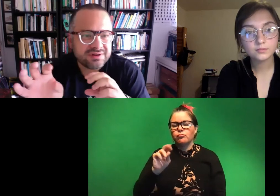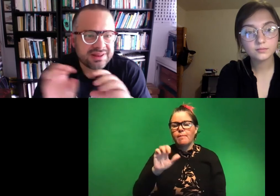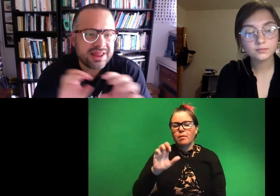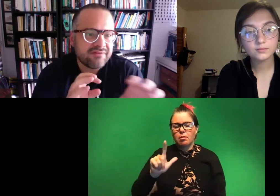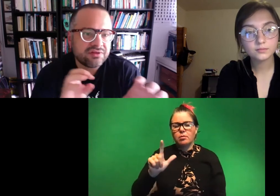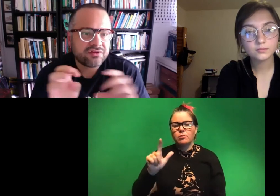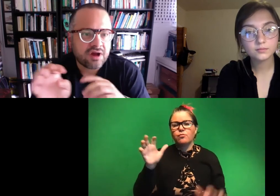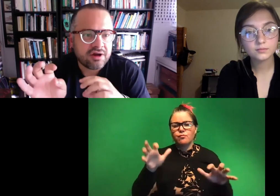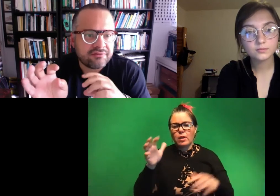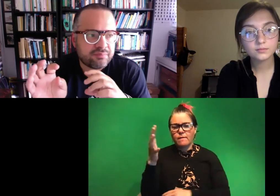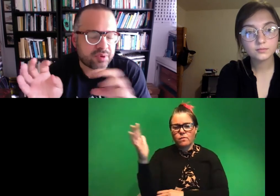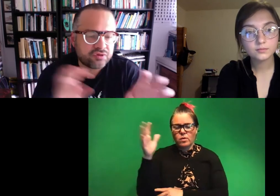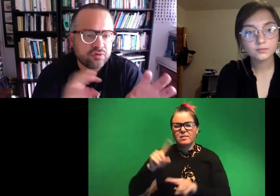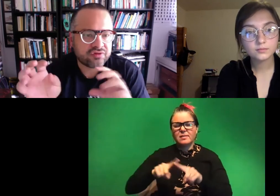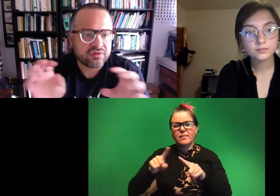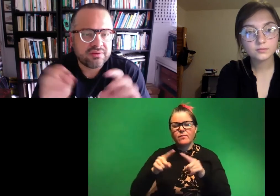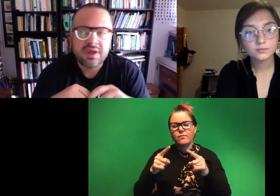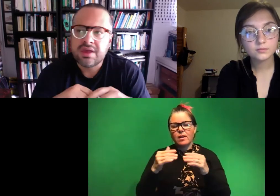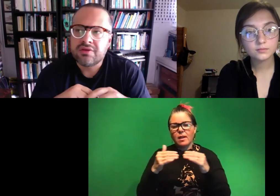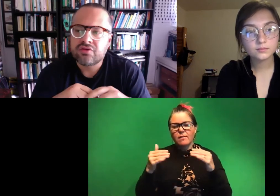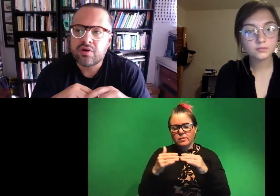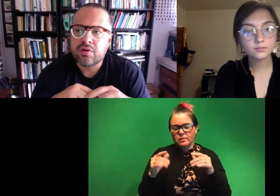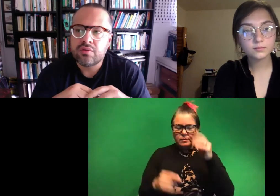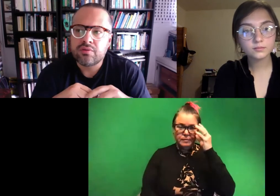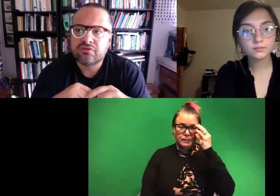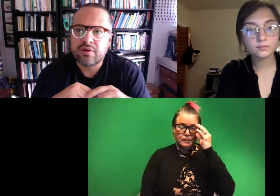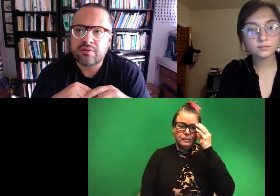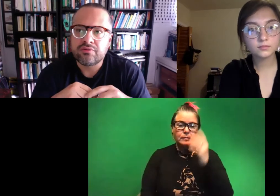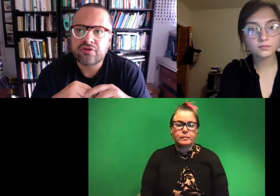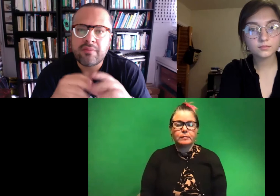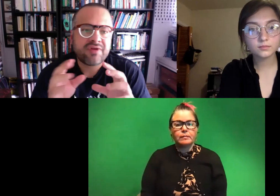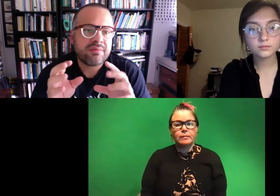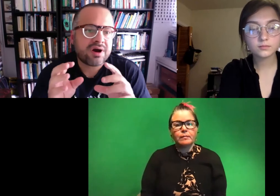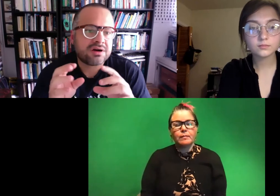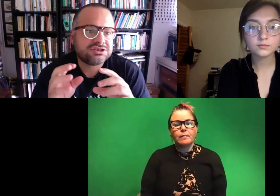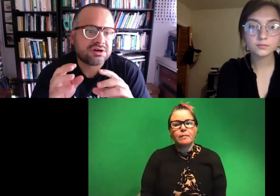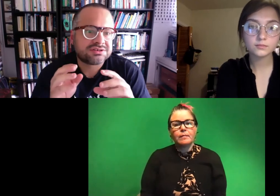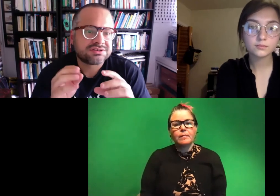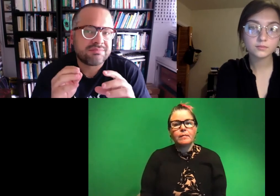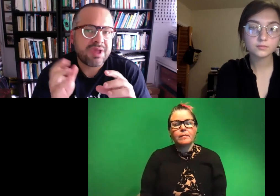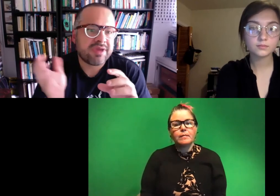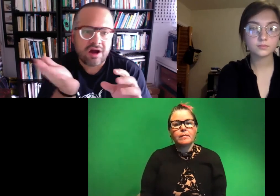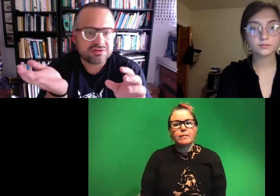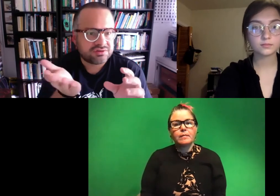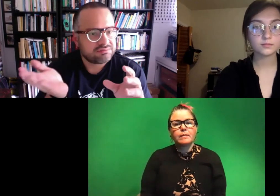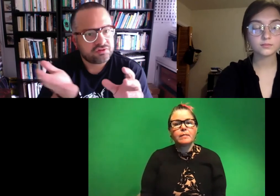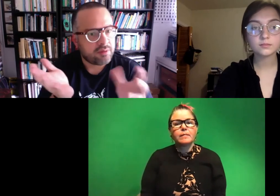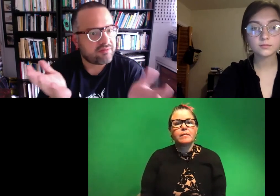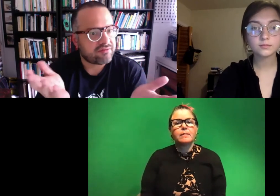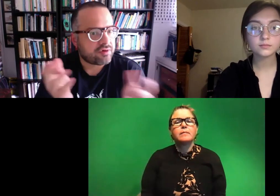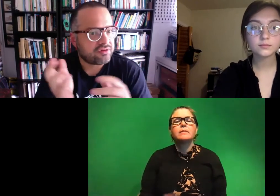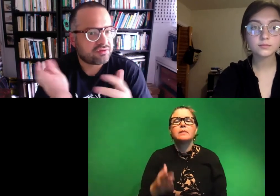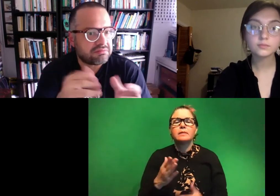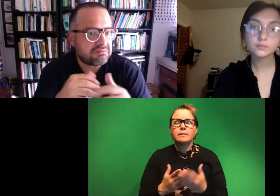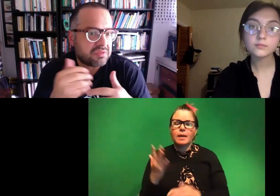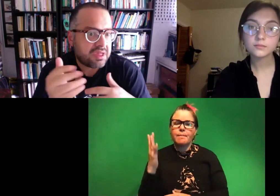different levels of perturbance. So some of them are just maybe cut. Some of